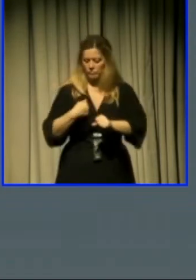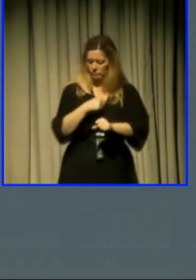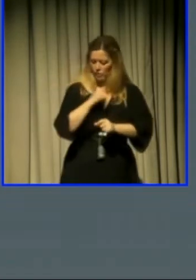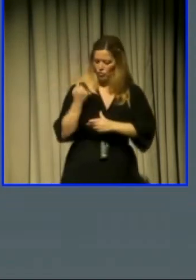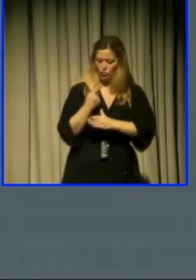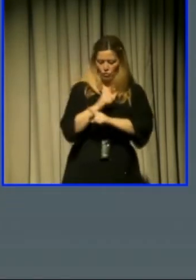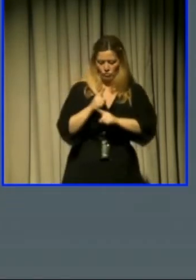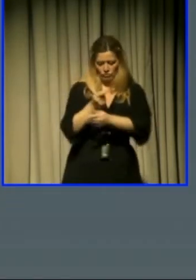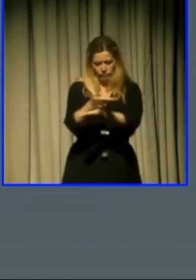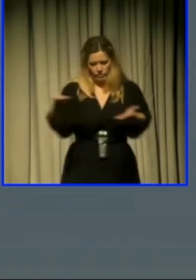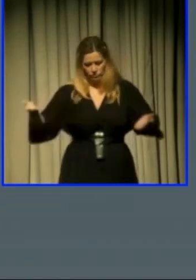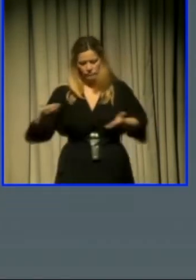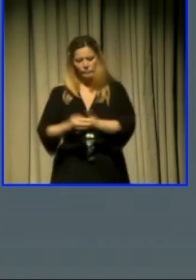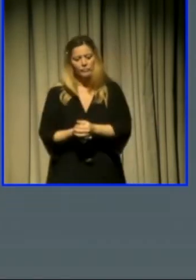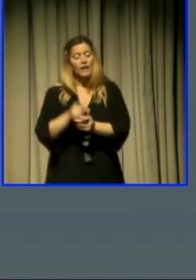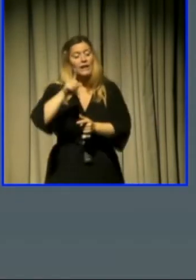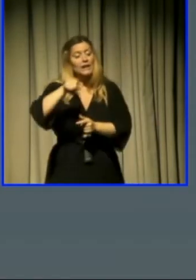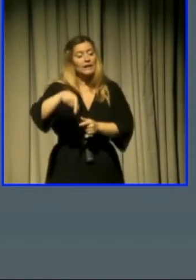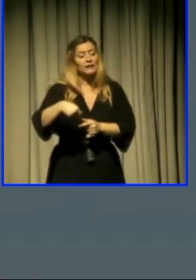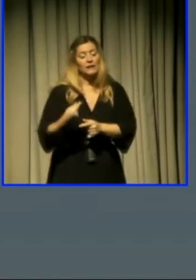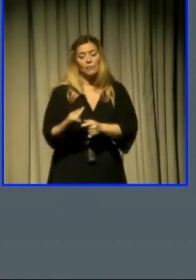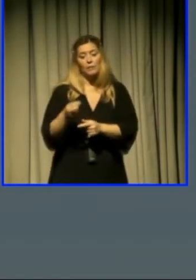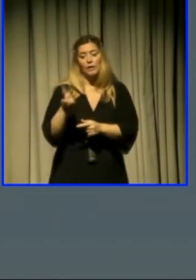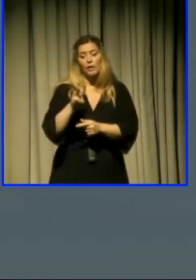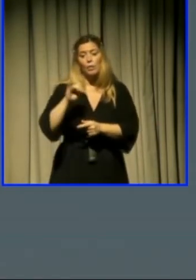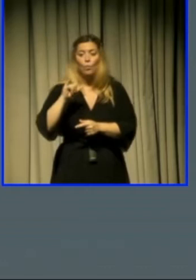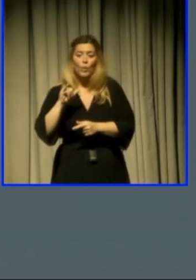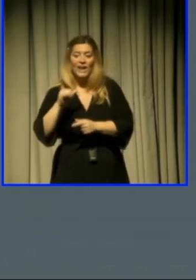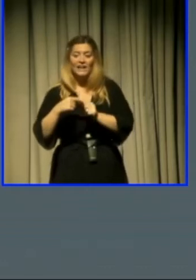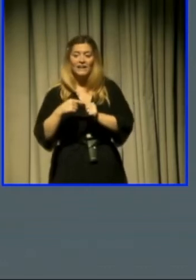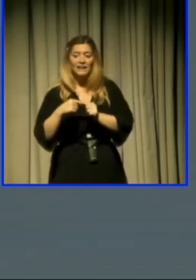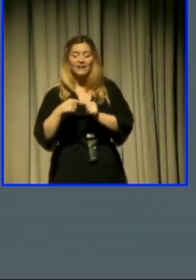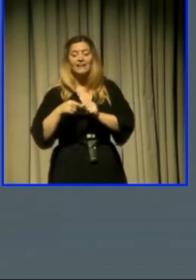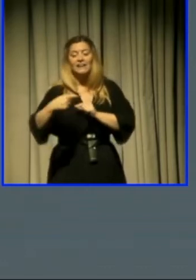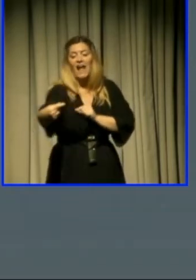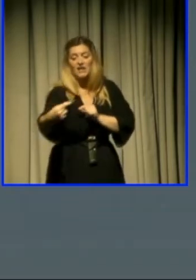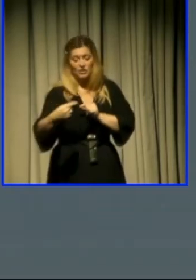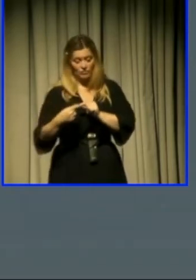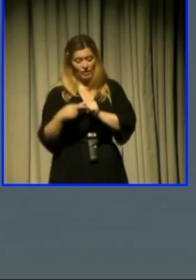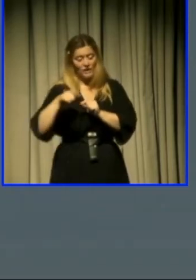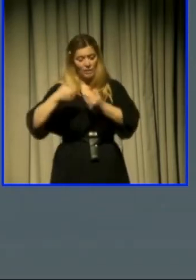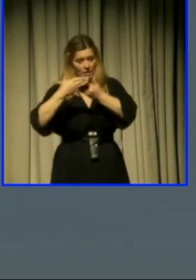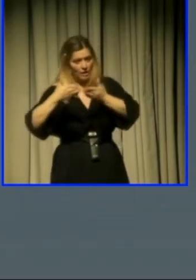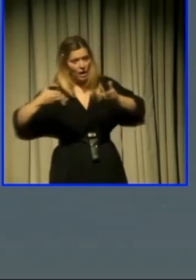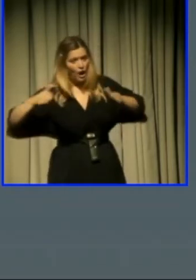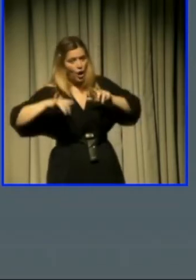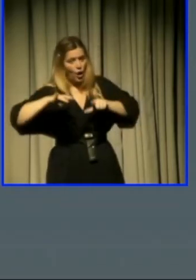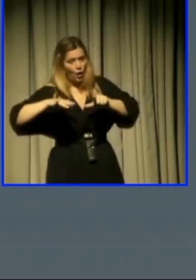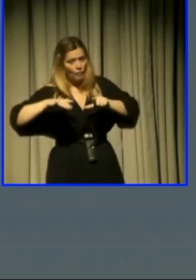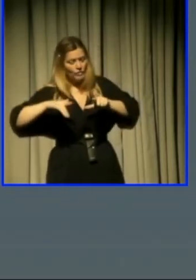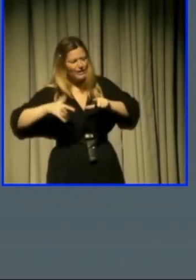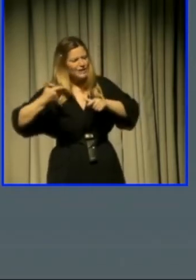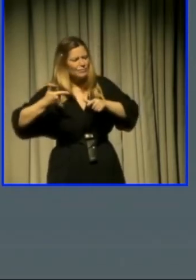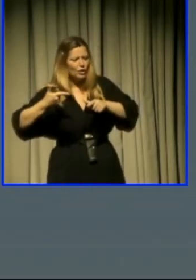WeTransfer, they are opening up to more virtual offices as well. So since May